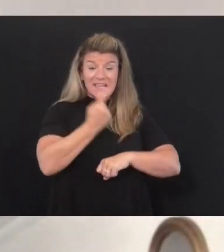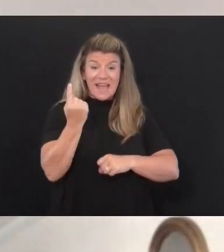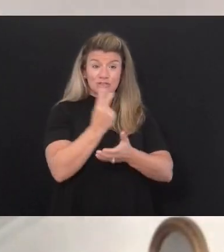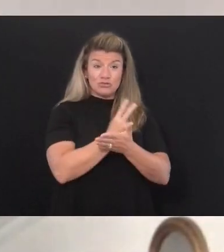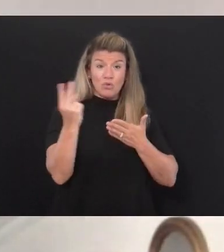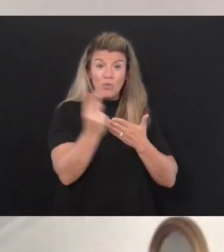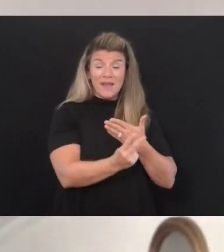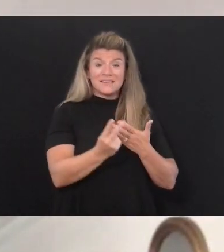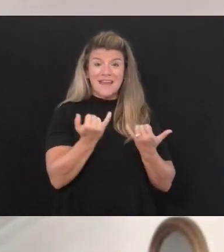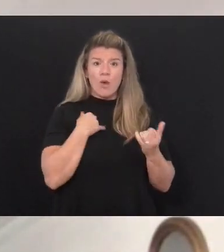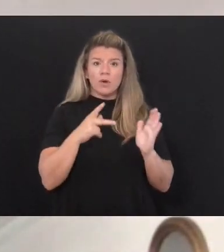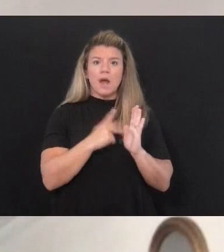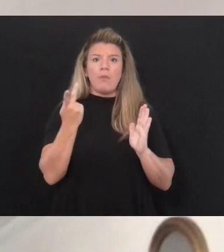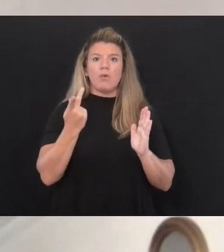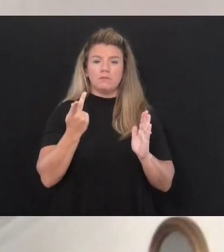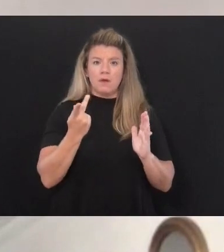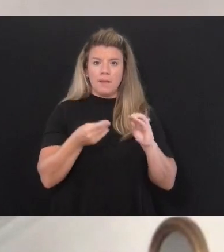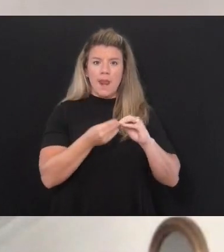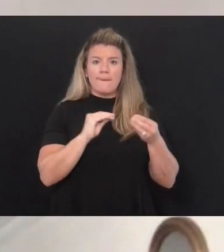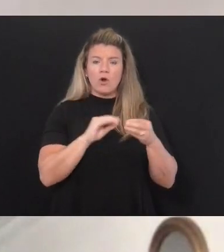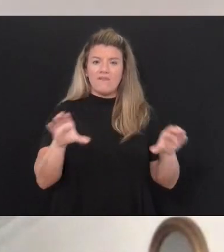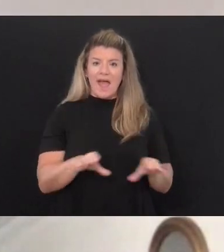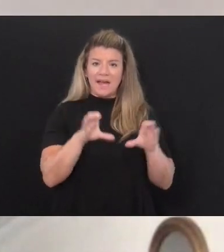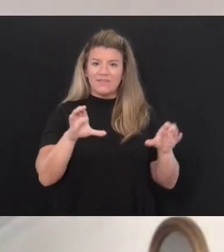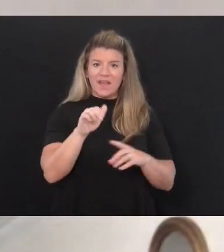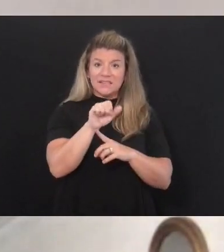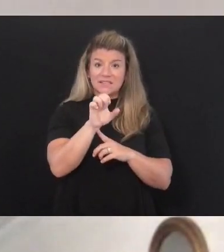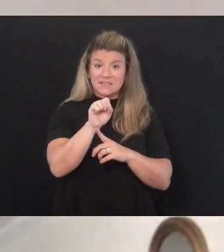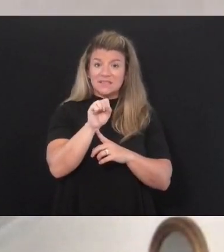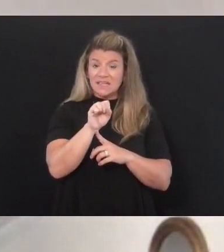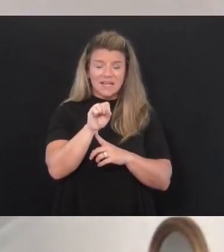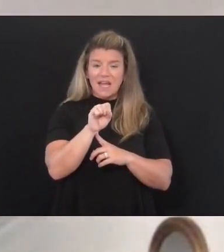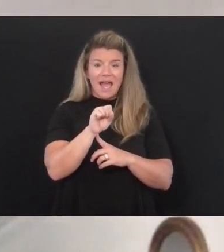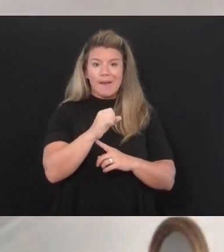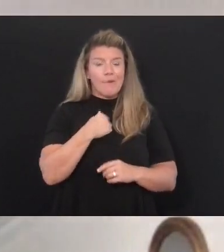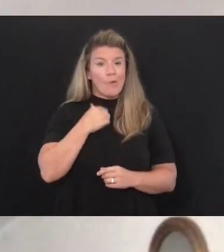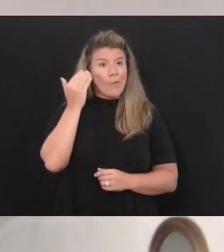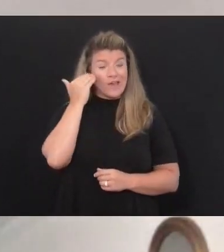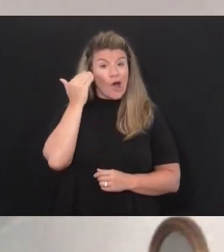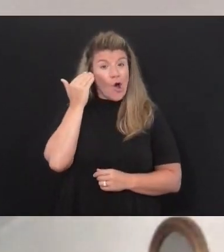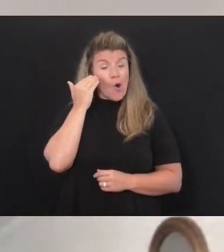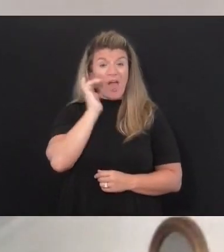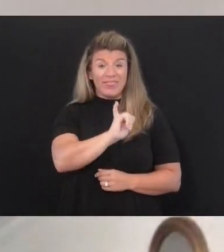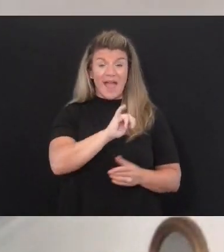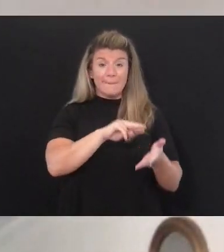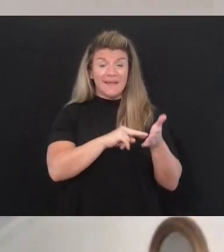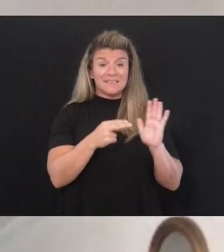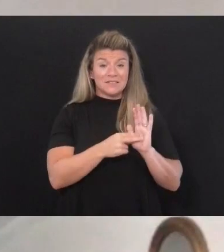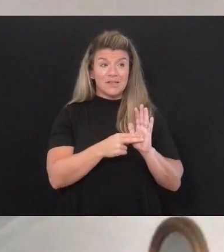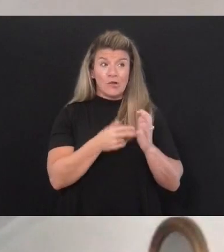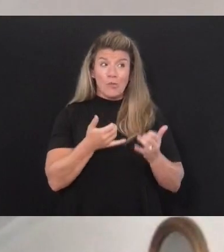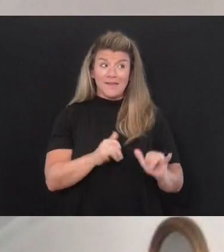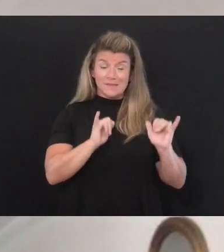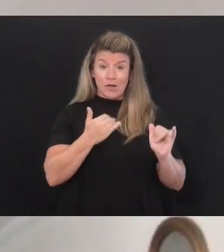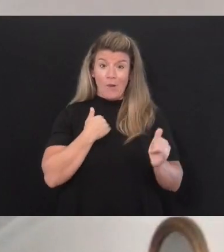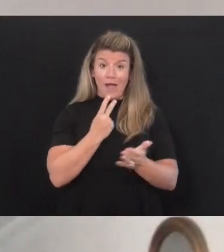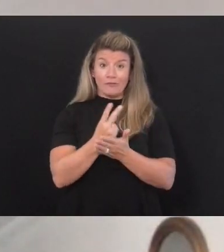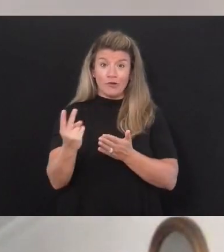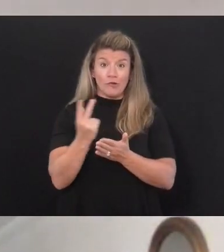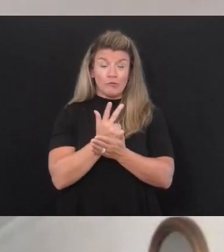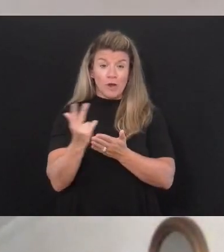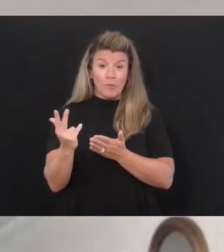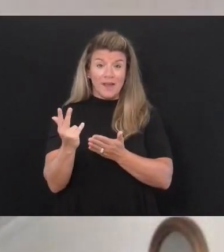badly right now. It's anything bad, but I've got to tell you this, that just in a